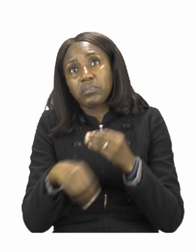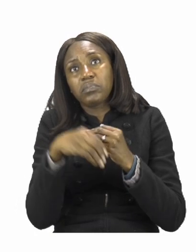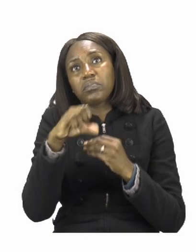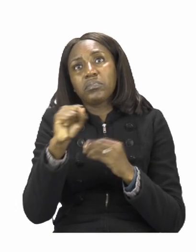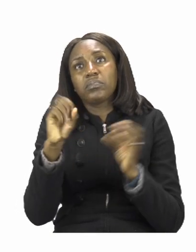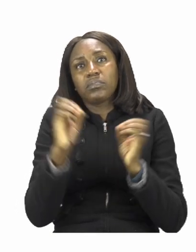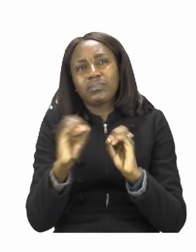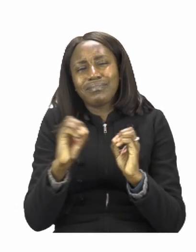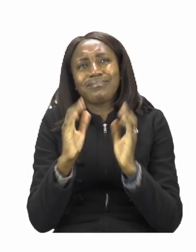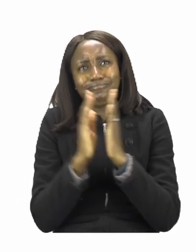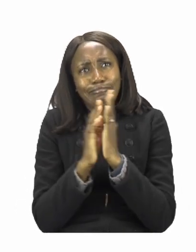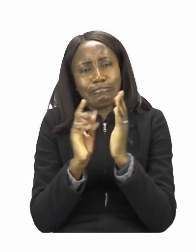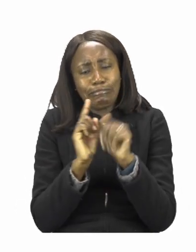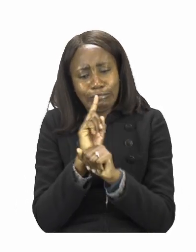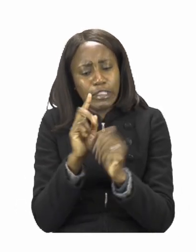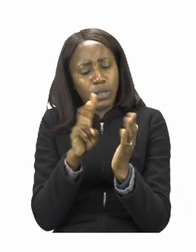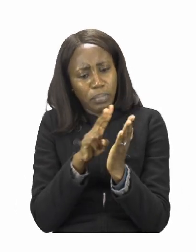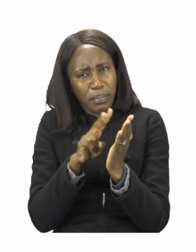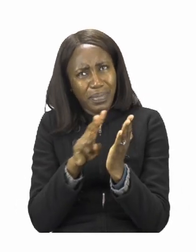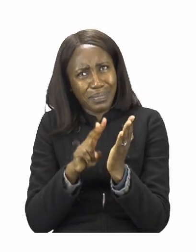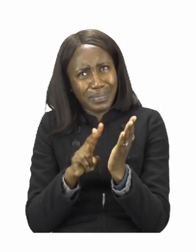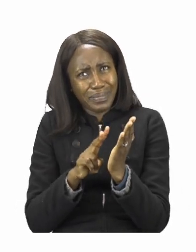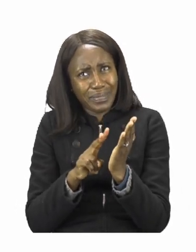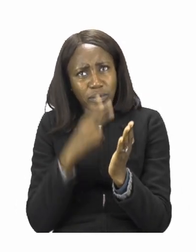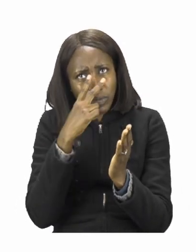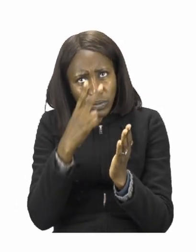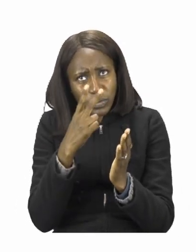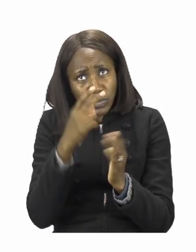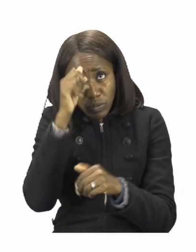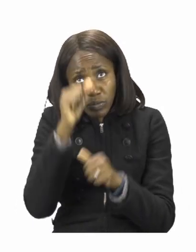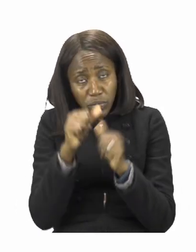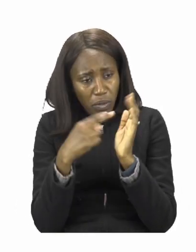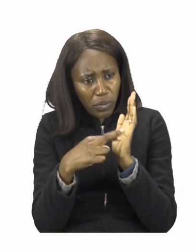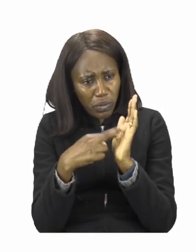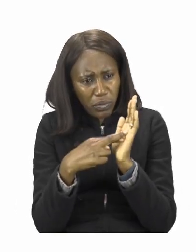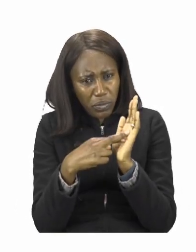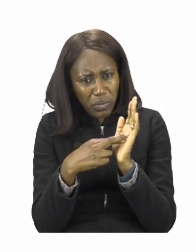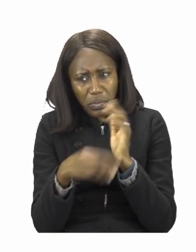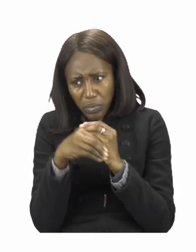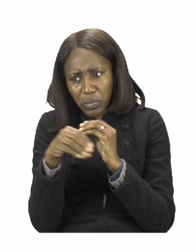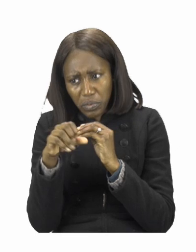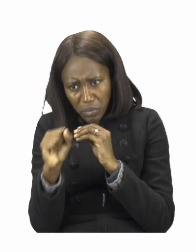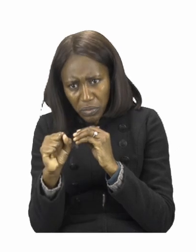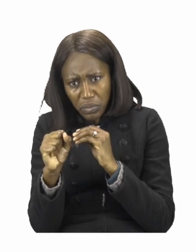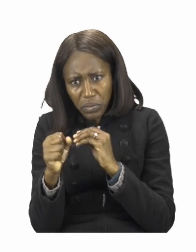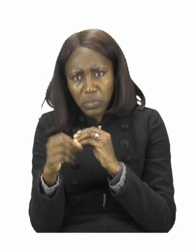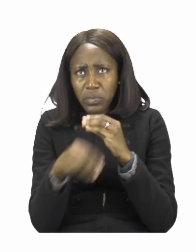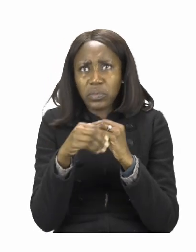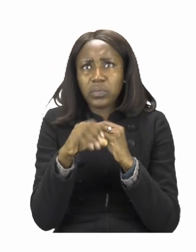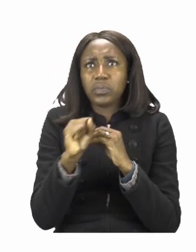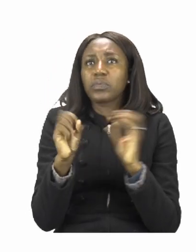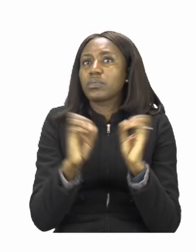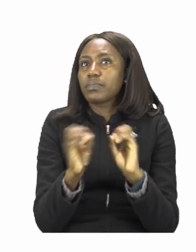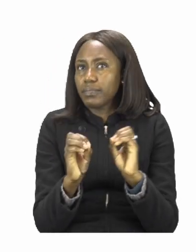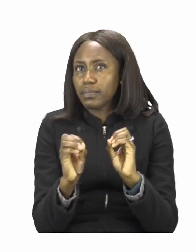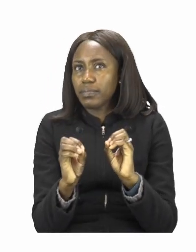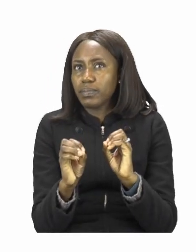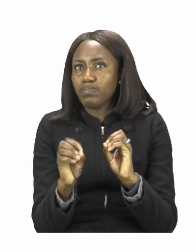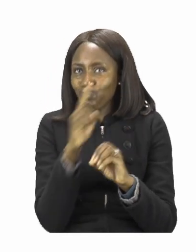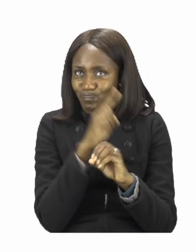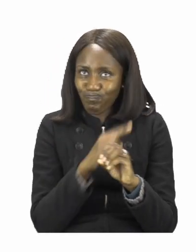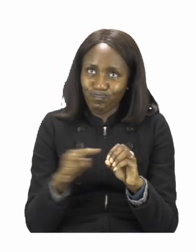sentence carefully. And when you are done reading it at least twice, circle your correct